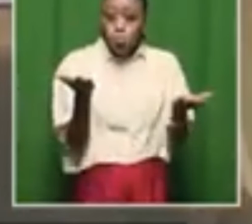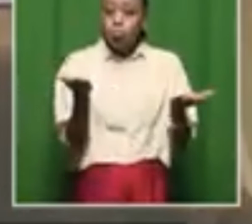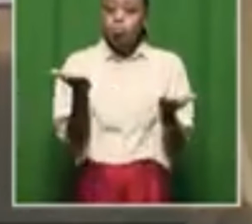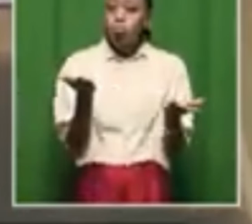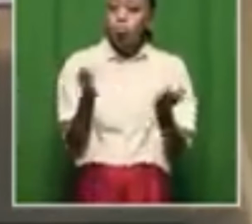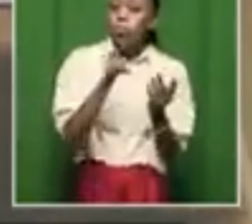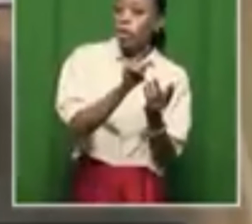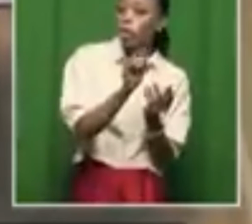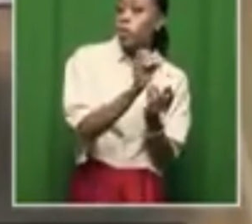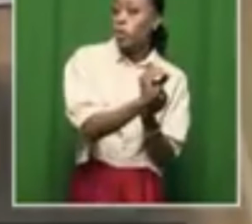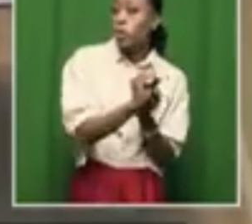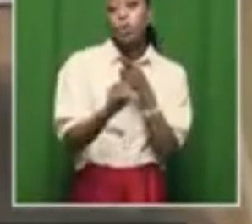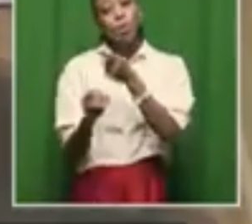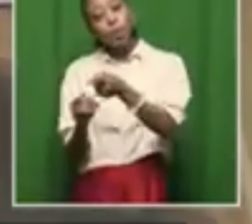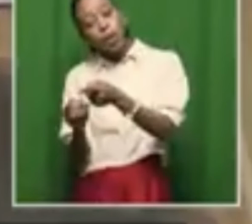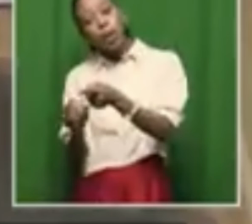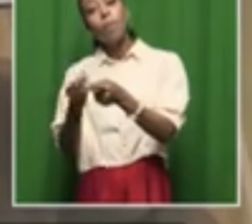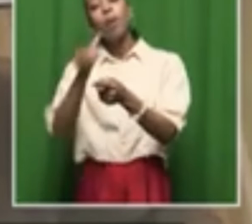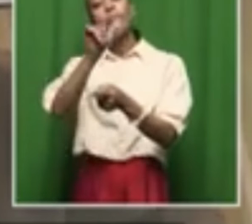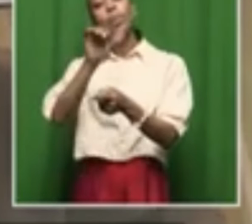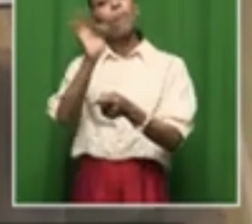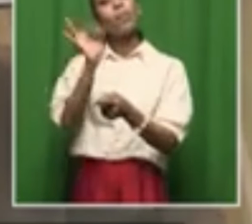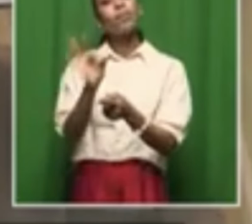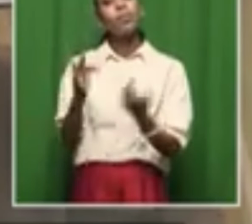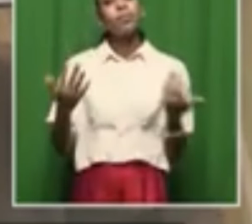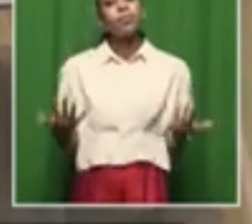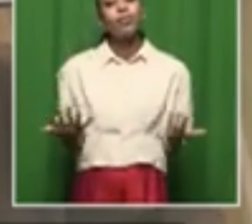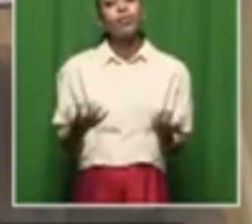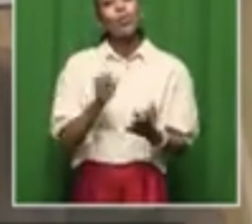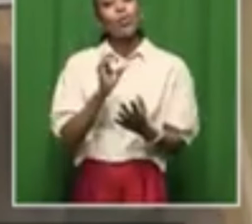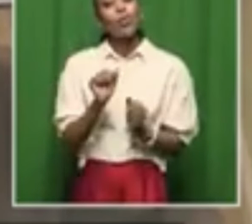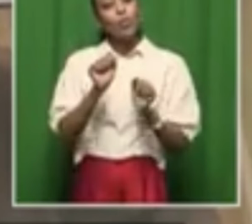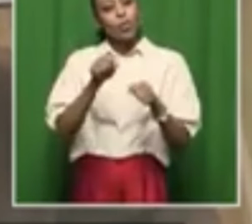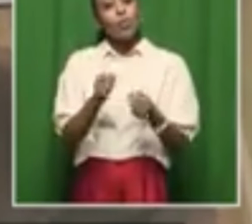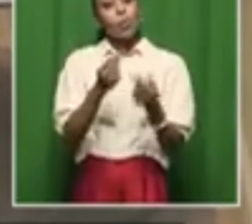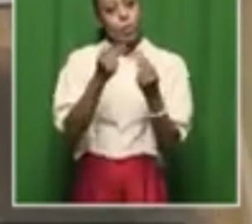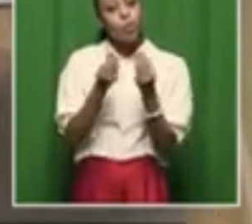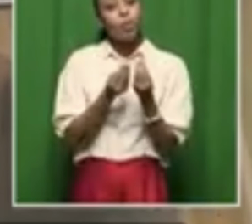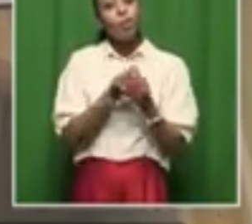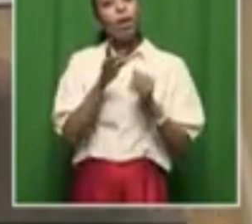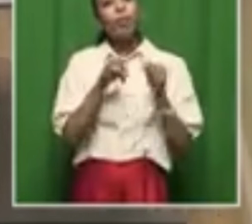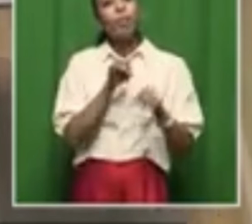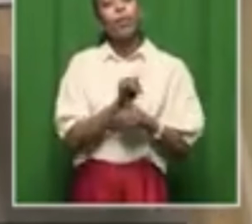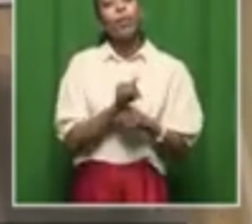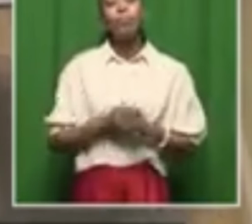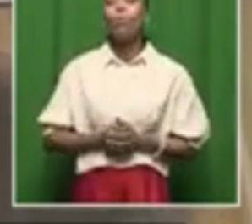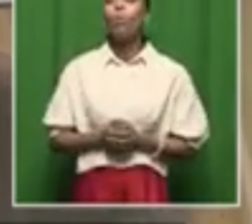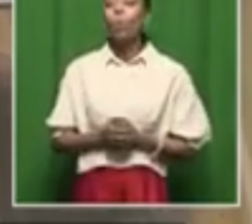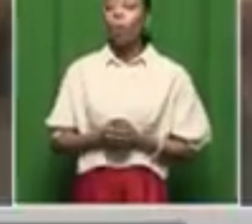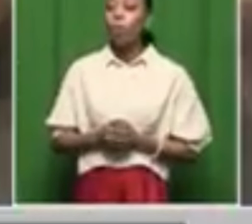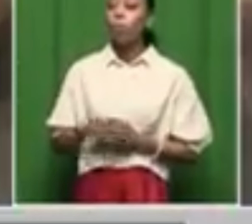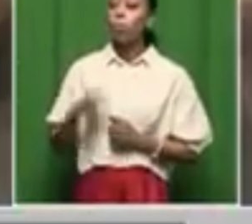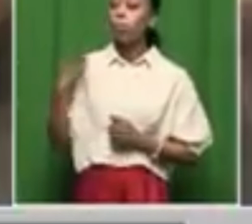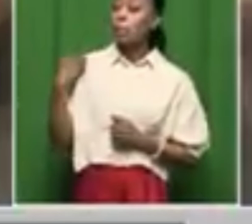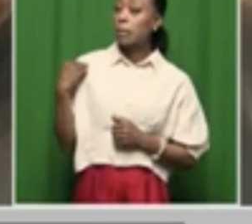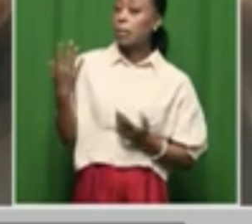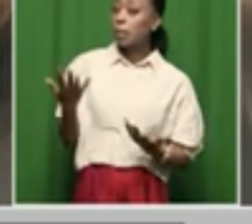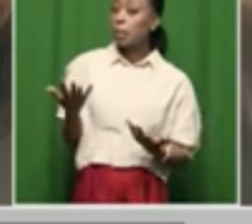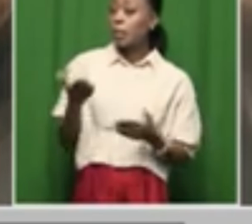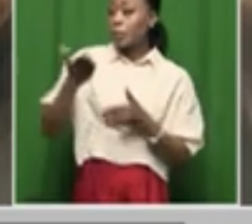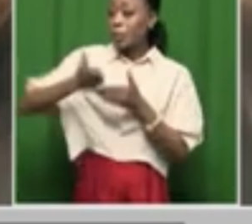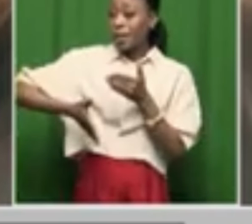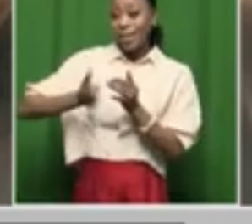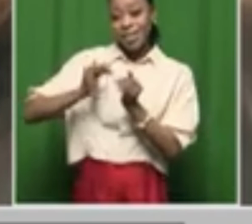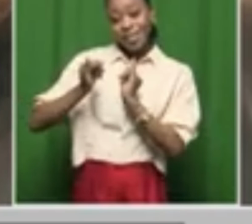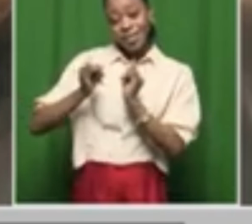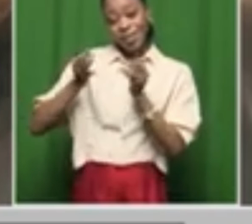here you get 0, here you get 60%. So we are definitely doing something about it. All right. Minister, we have to leave it